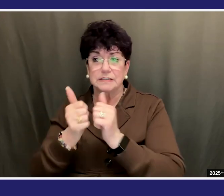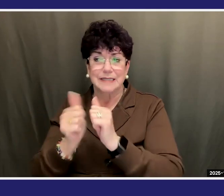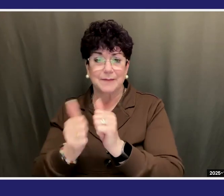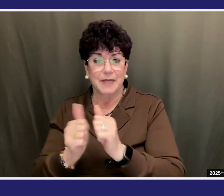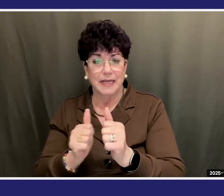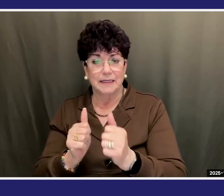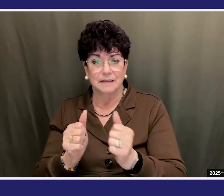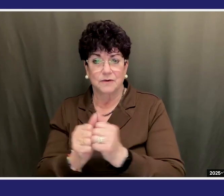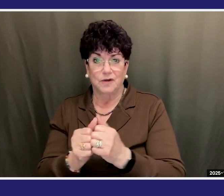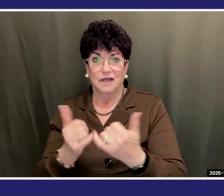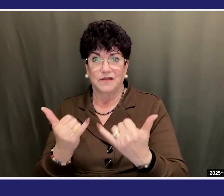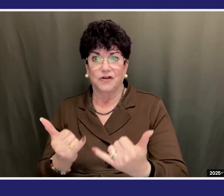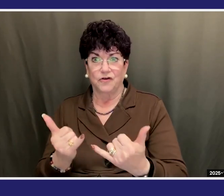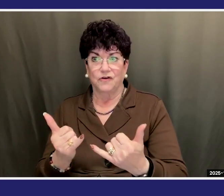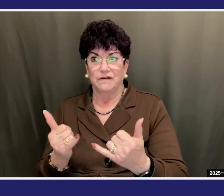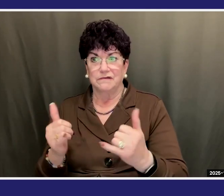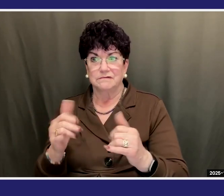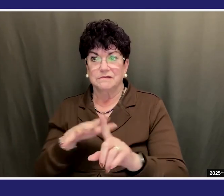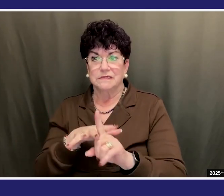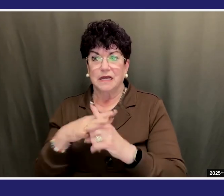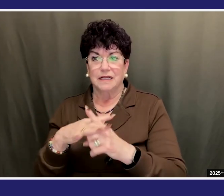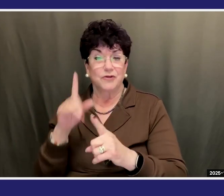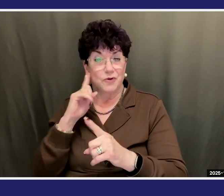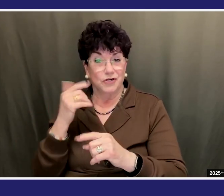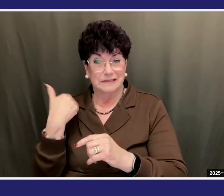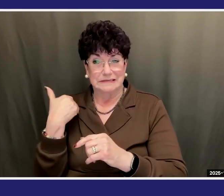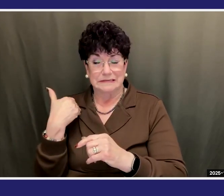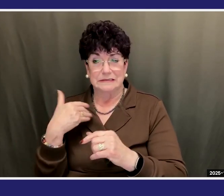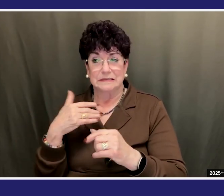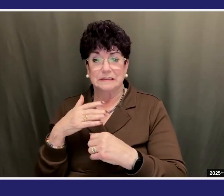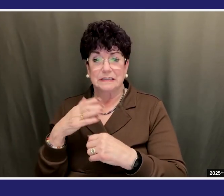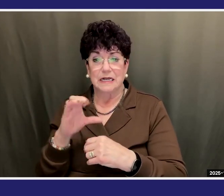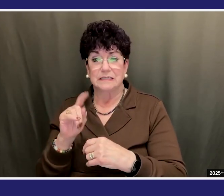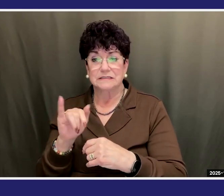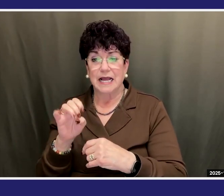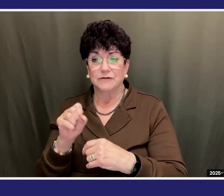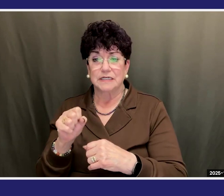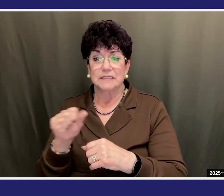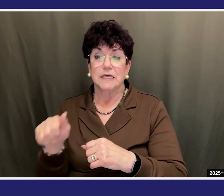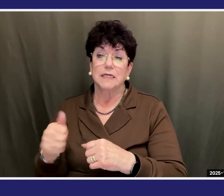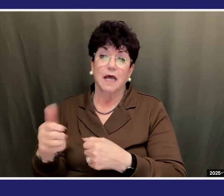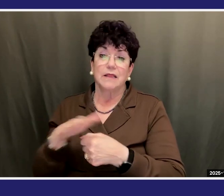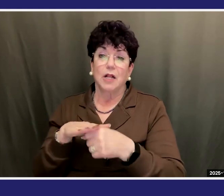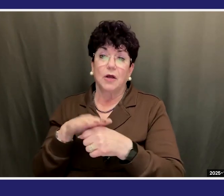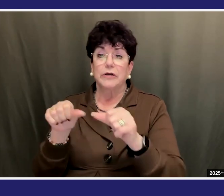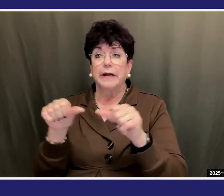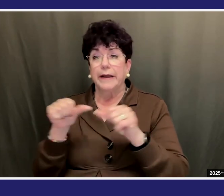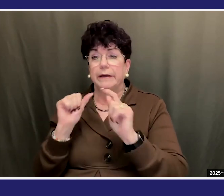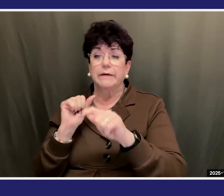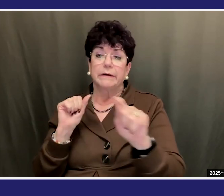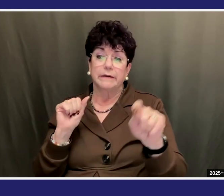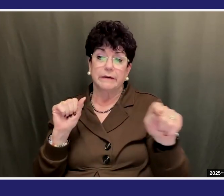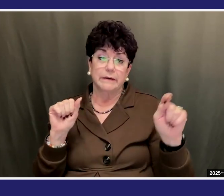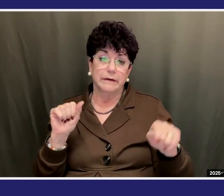the current context, as you heard in the prior comment before, that counties, their local jurisdictions, CBOs